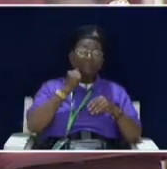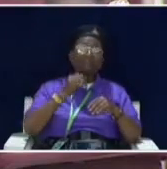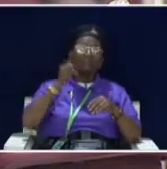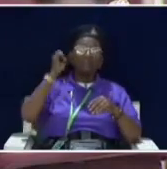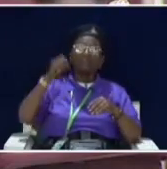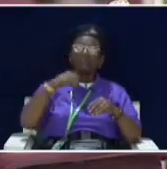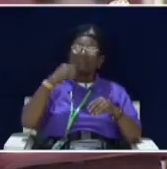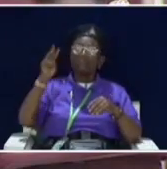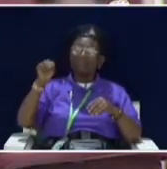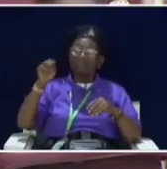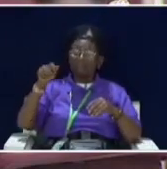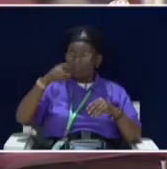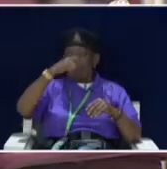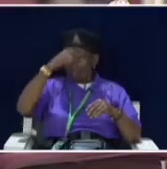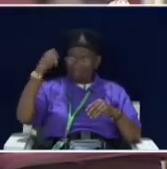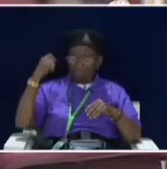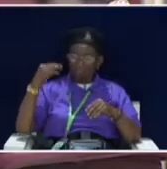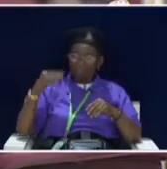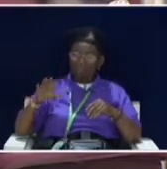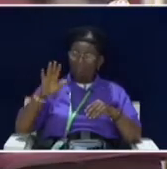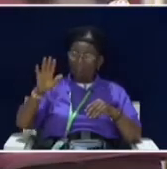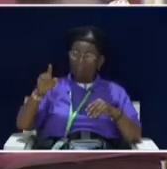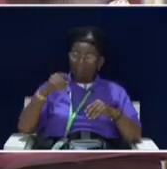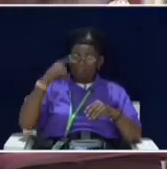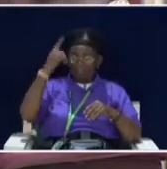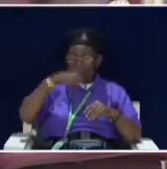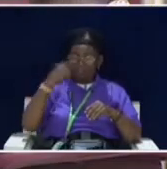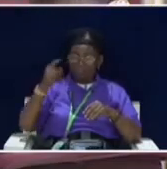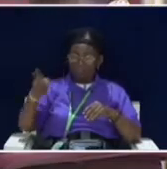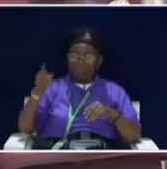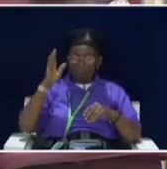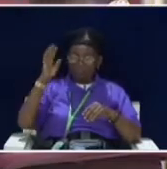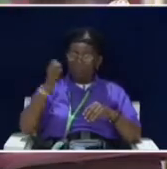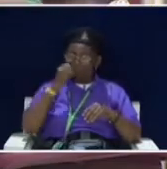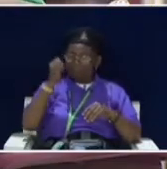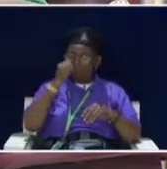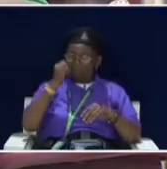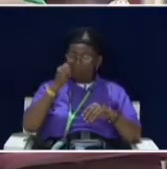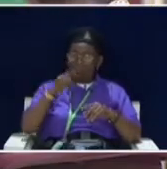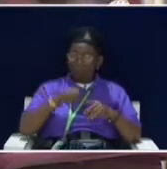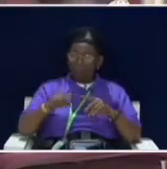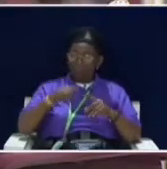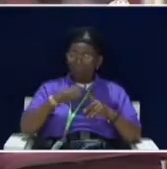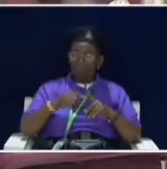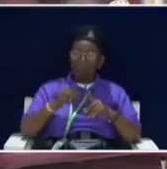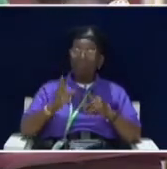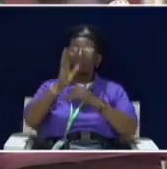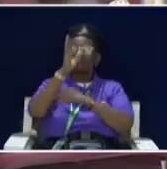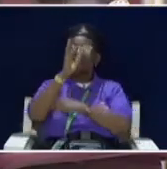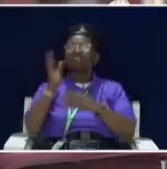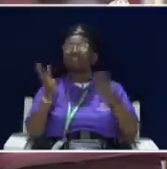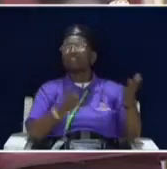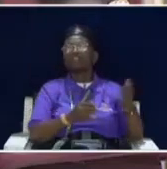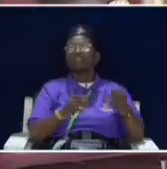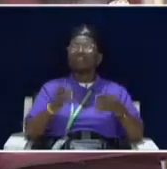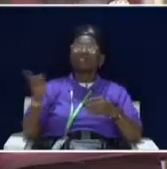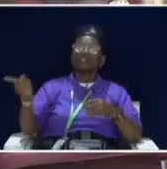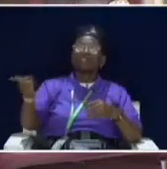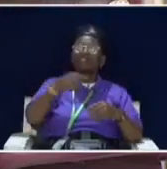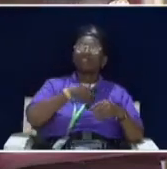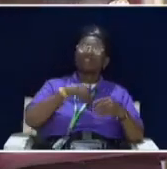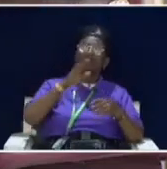face, that shall you eat. But when God carries you on eagle's